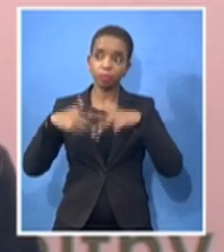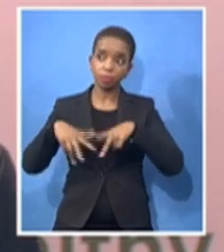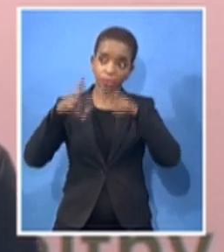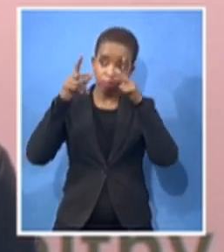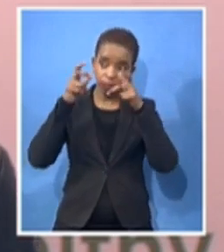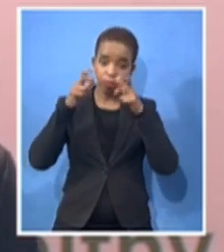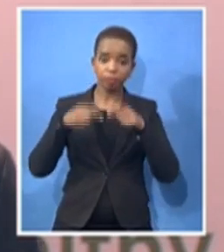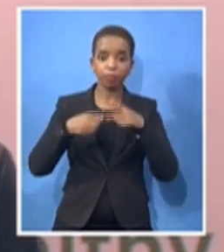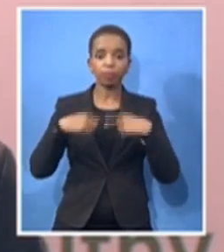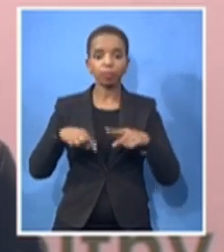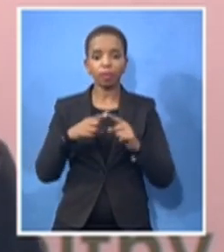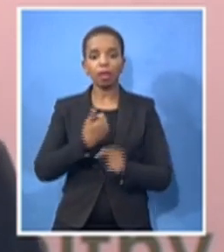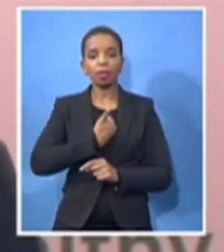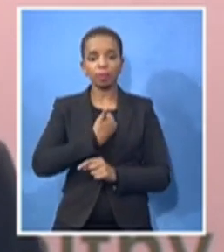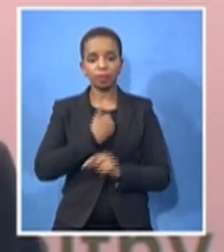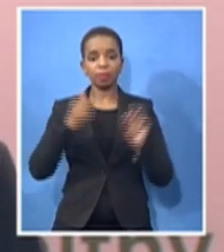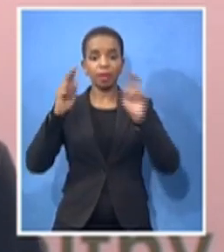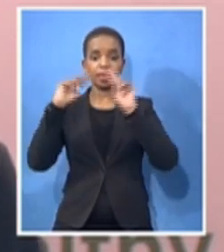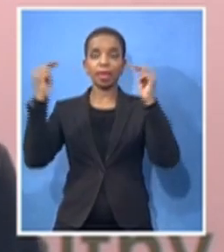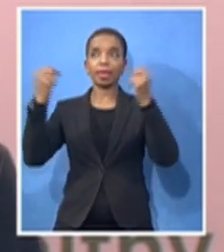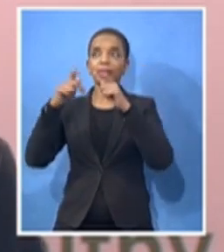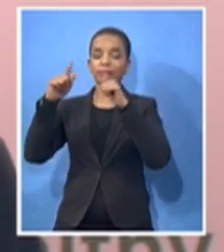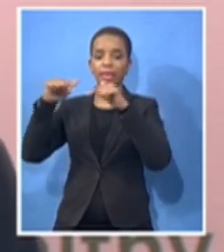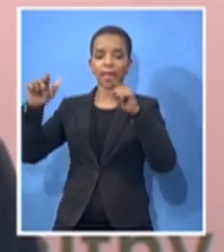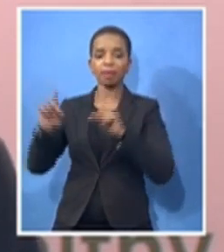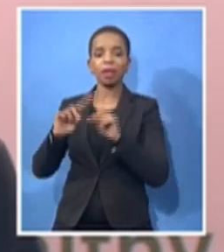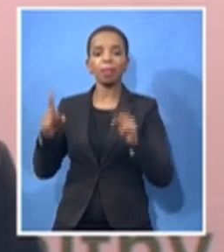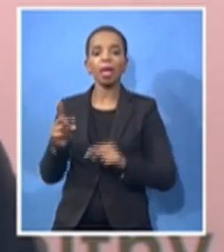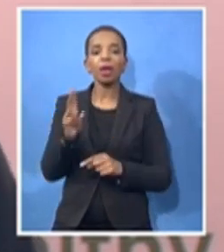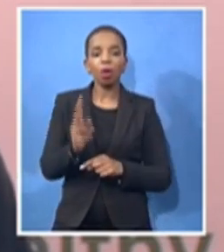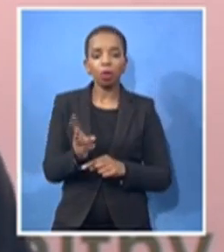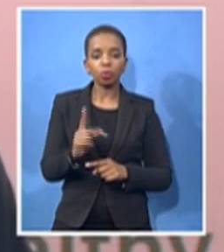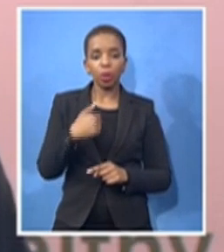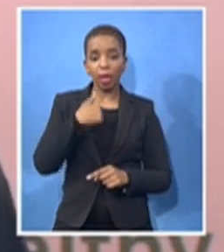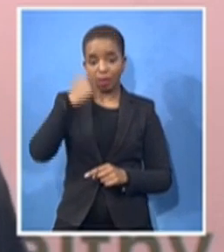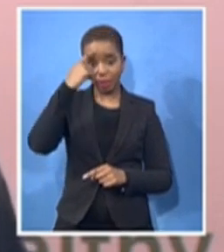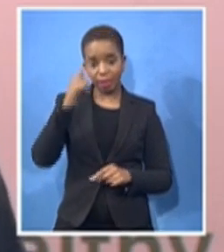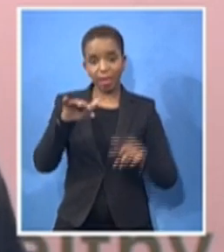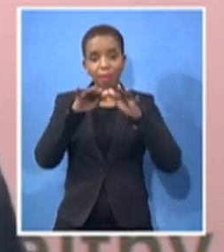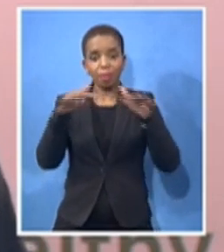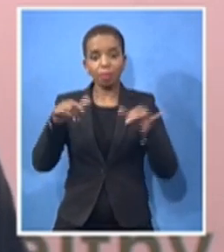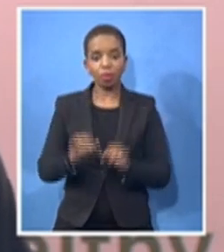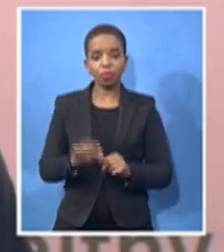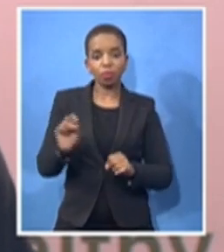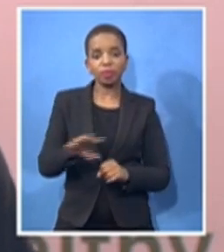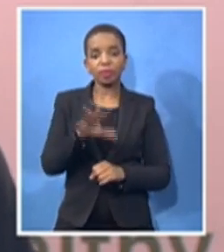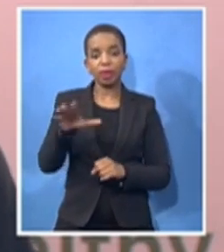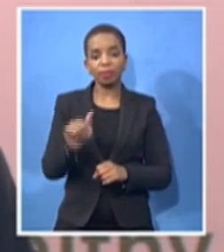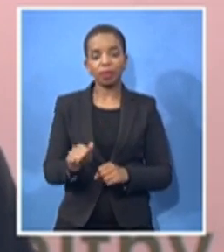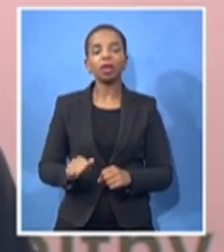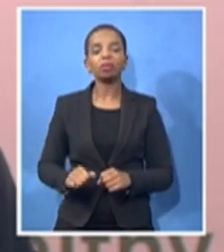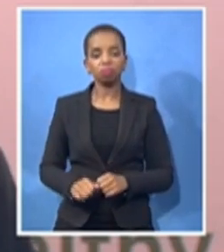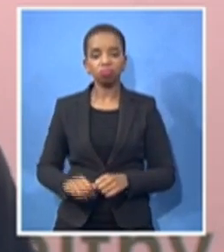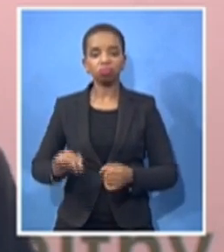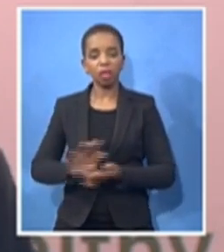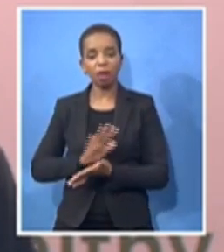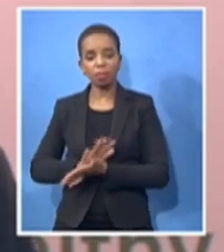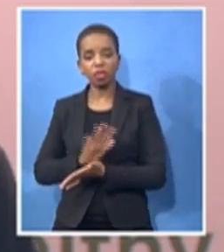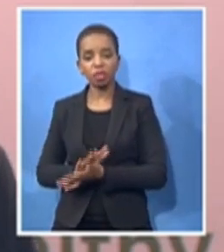also I think from South Africans as a whole appreciate the leadership of Gauteng, and